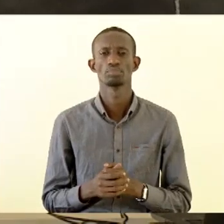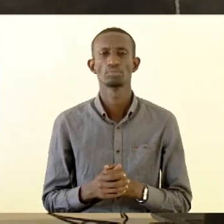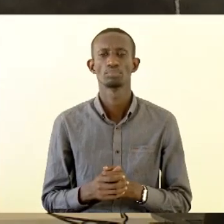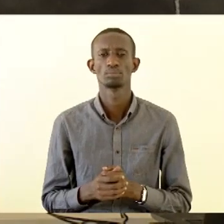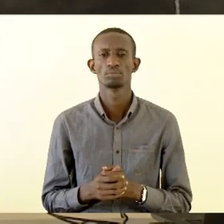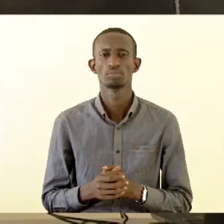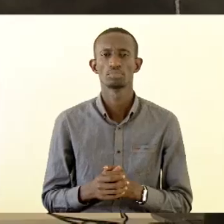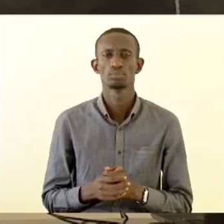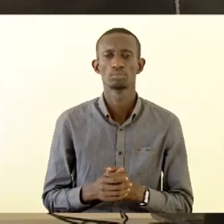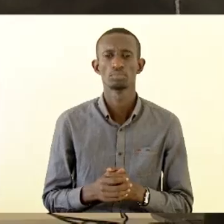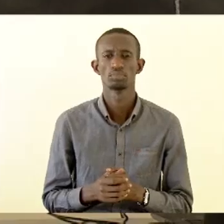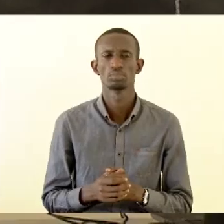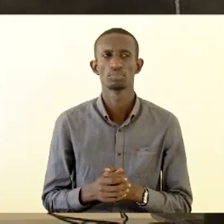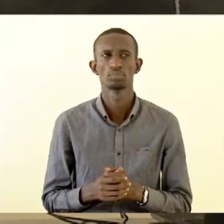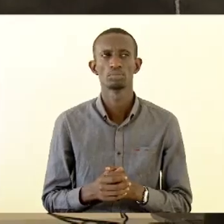different